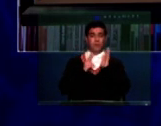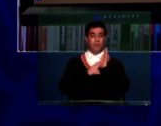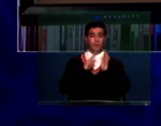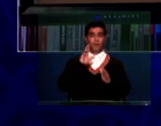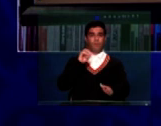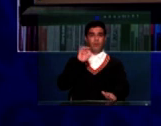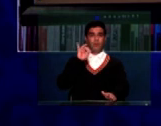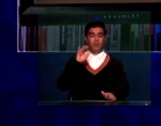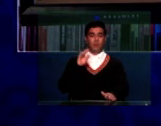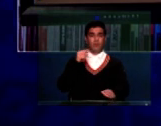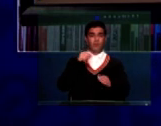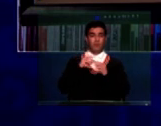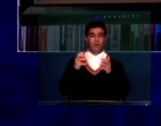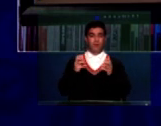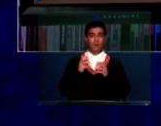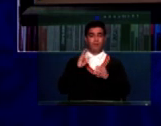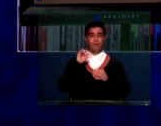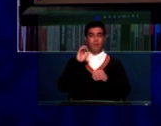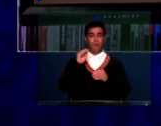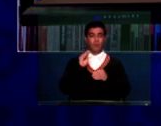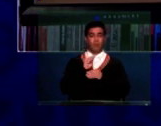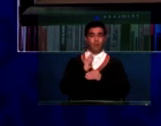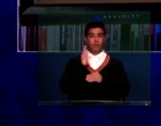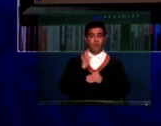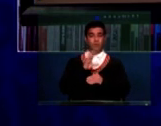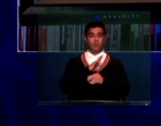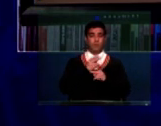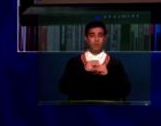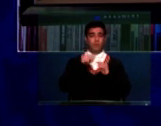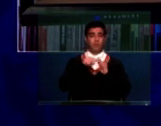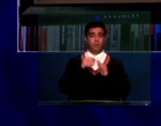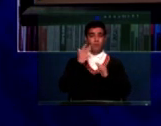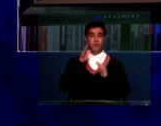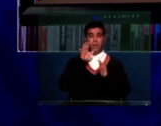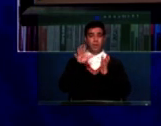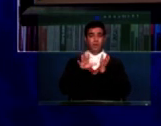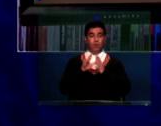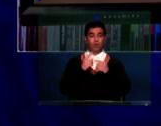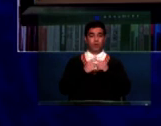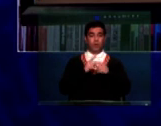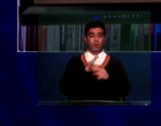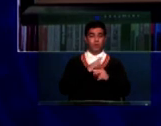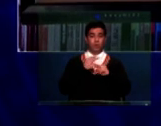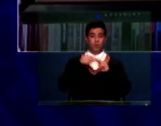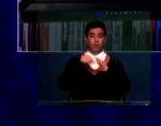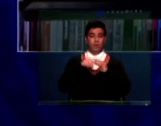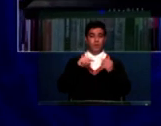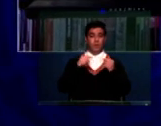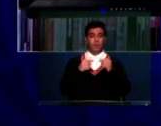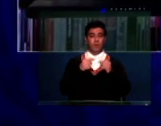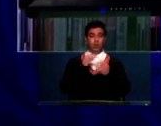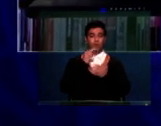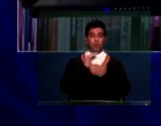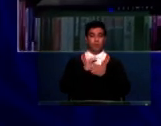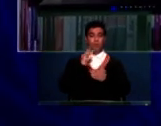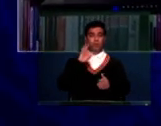vodorod iyonini saqlovchi vodorod iyonini qo'shib oldik va unga yana 5 ta elektronni qo'shdik. Reaksiya natijasida marganez